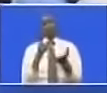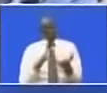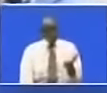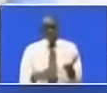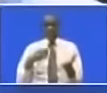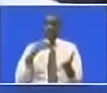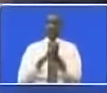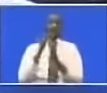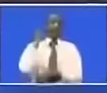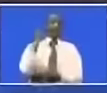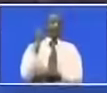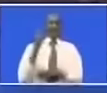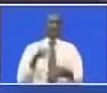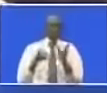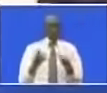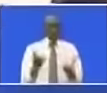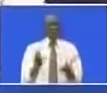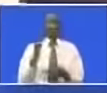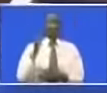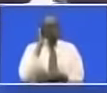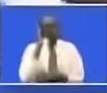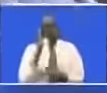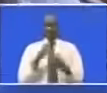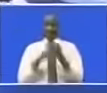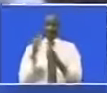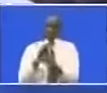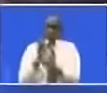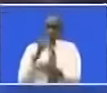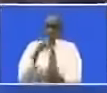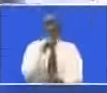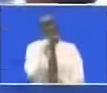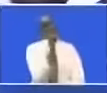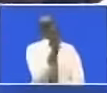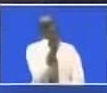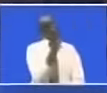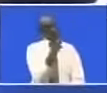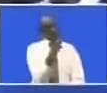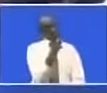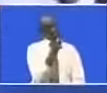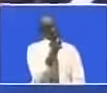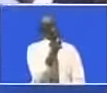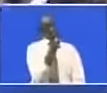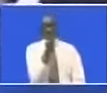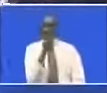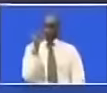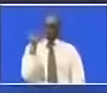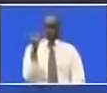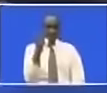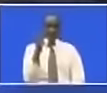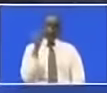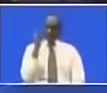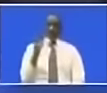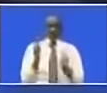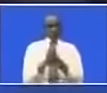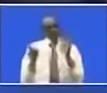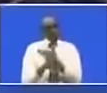degenerated into politics as usual, with Duale now warning the Raila Brigade to keep President Uhuru and his